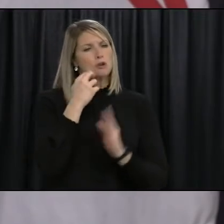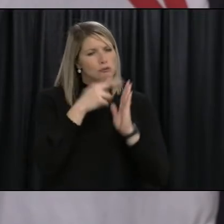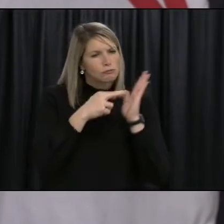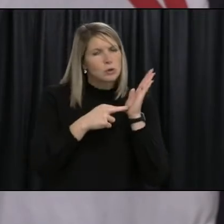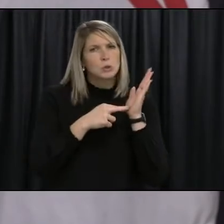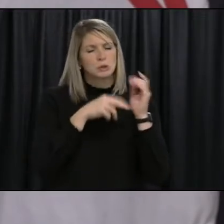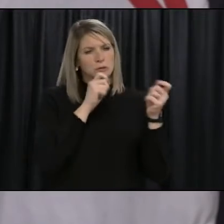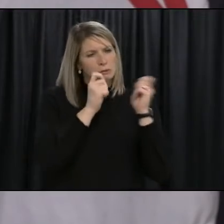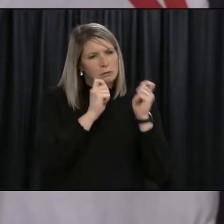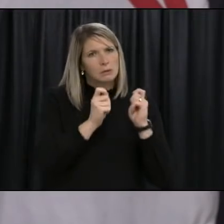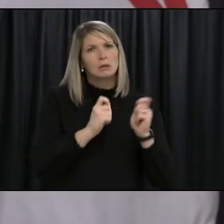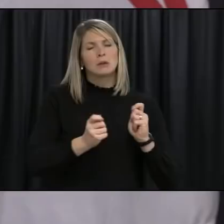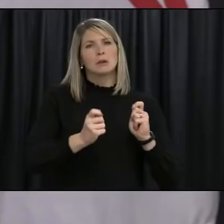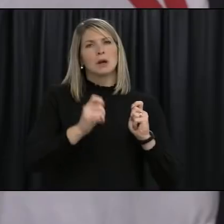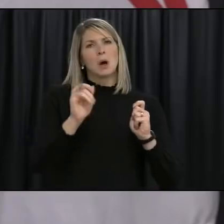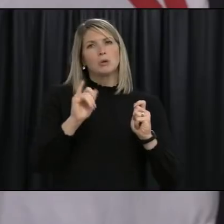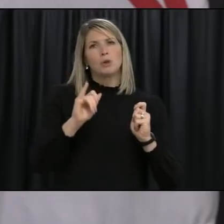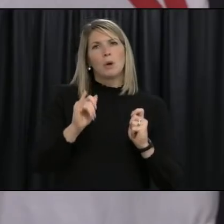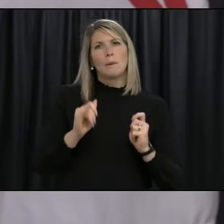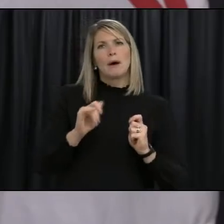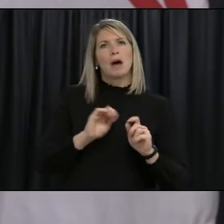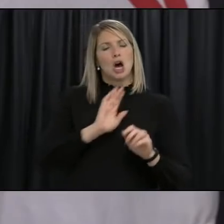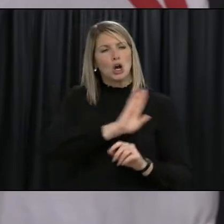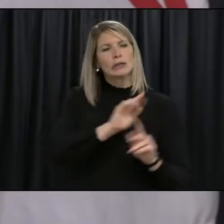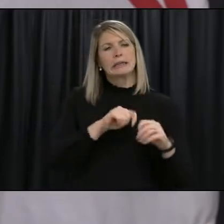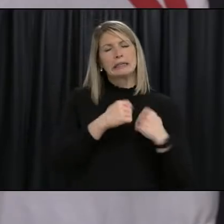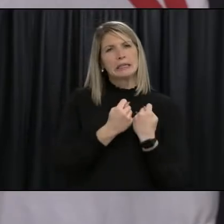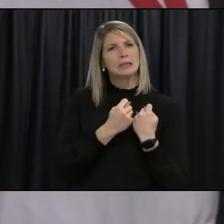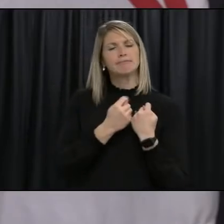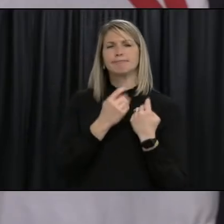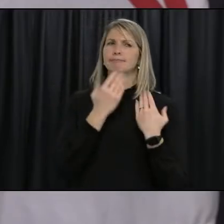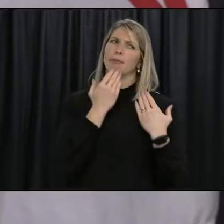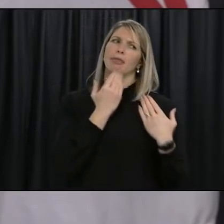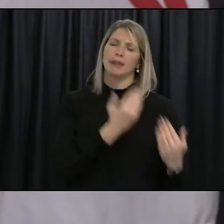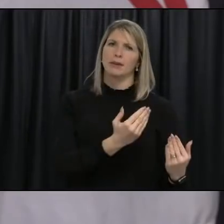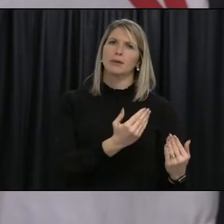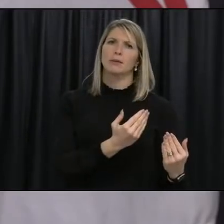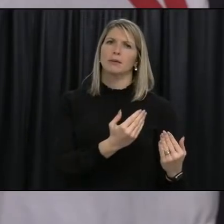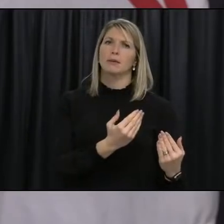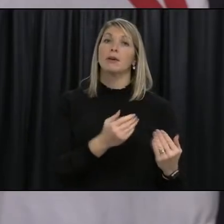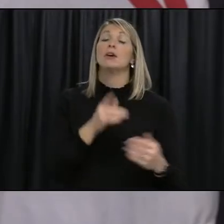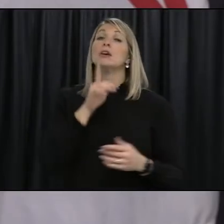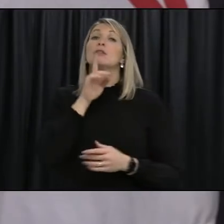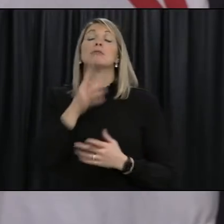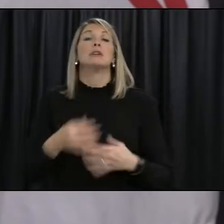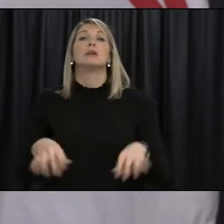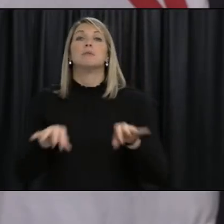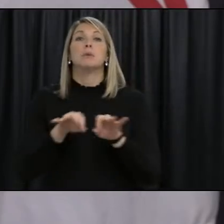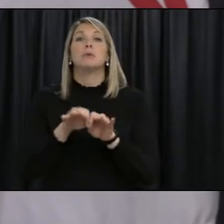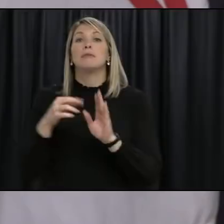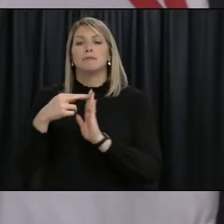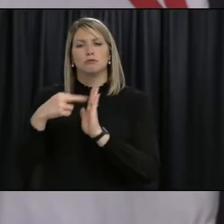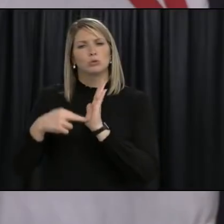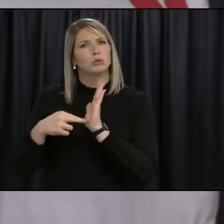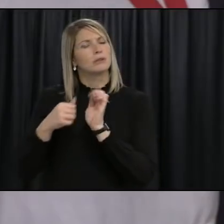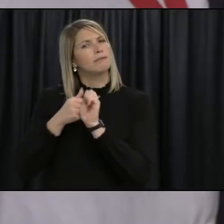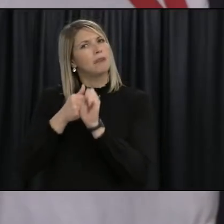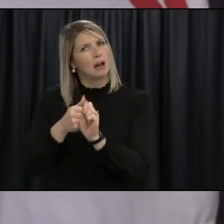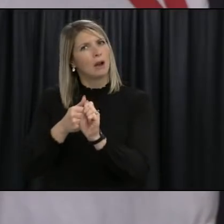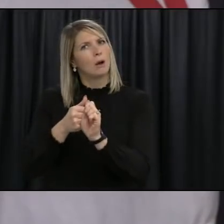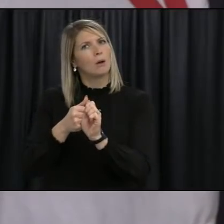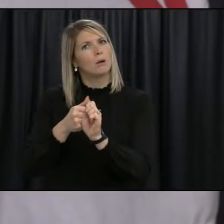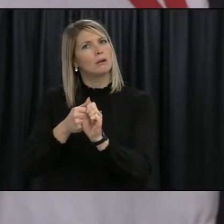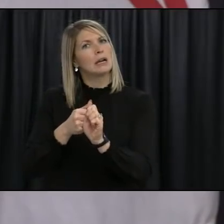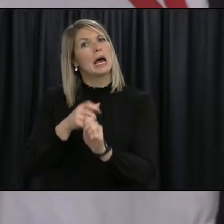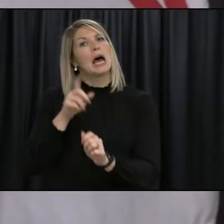COVID-19 outbreaks arise in other areas, it's even more imperative that people continue to follow the rules here at home. I have to ask you